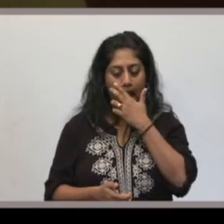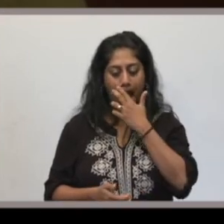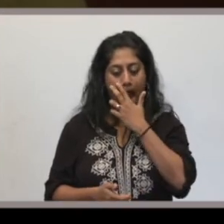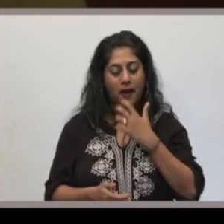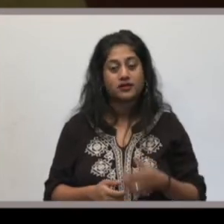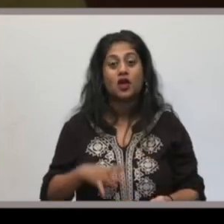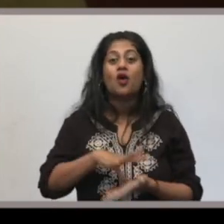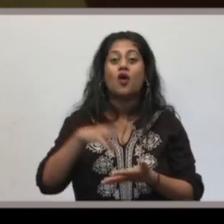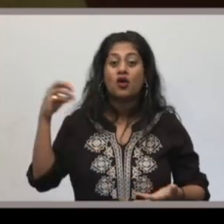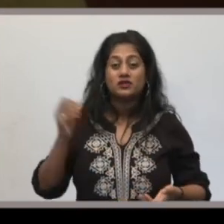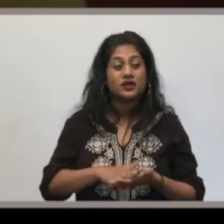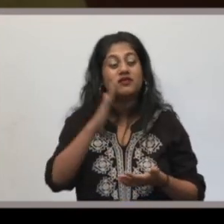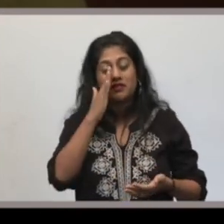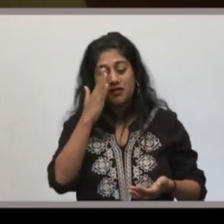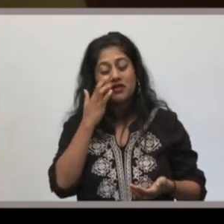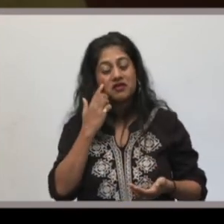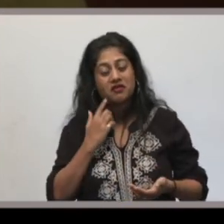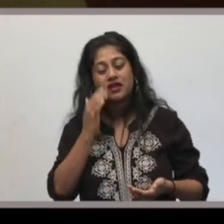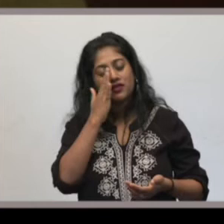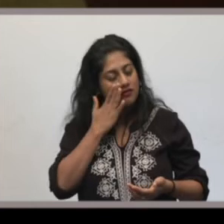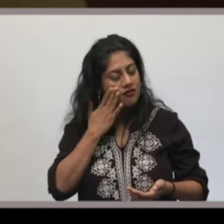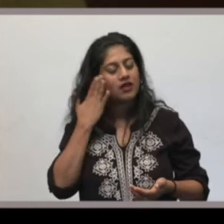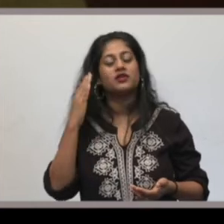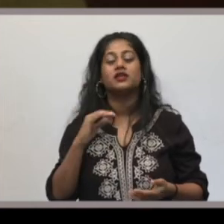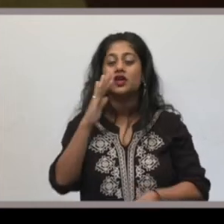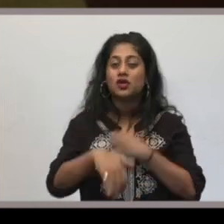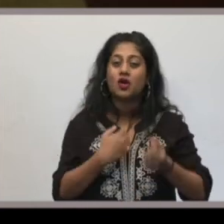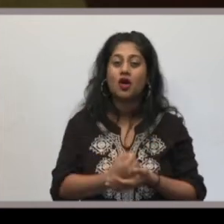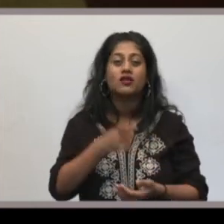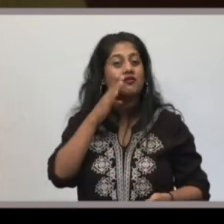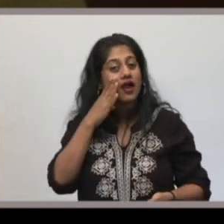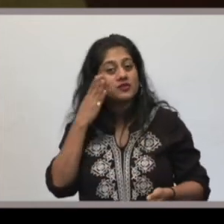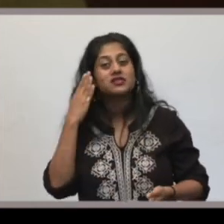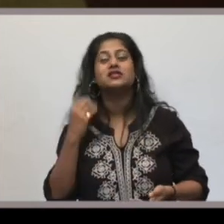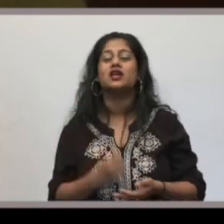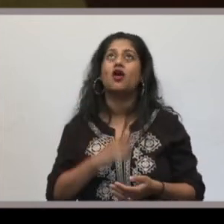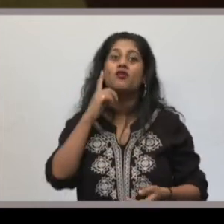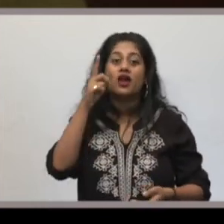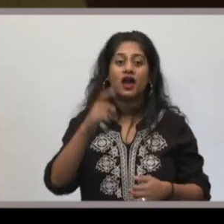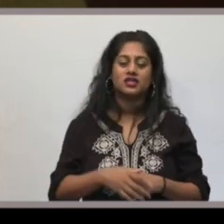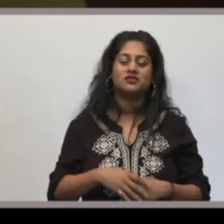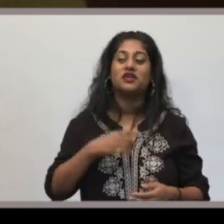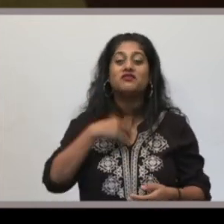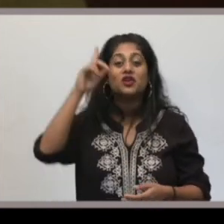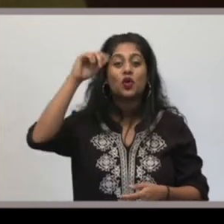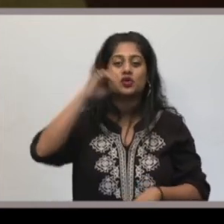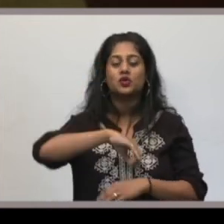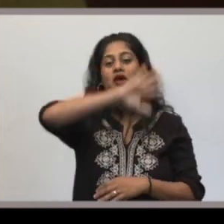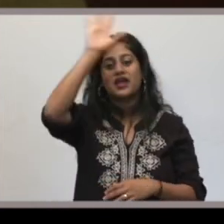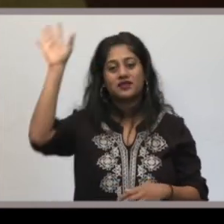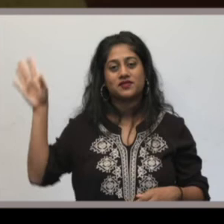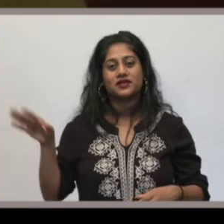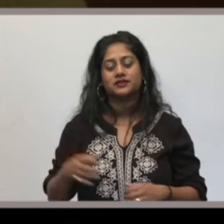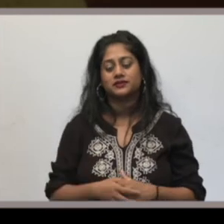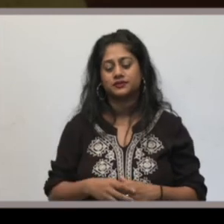wipe every tear from their eyes, and there will be no more death or sorrow or crying or